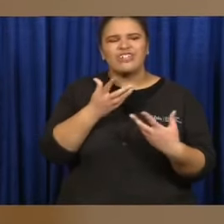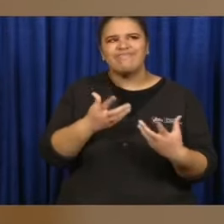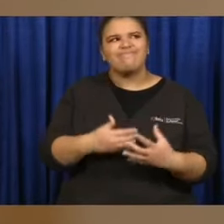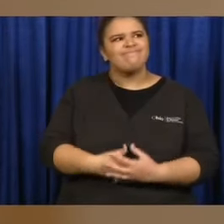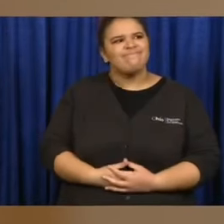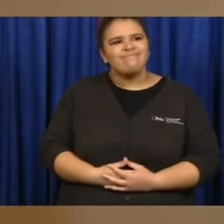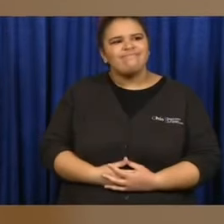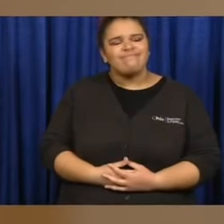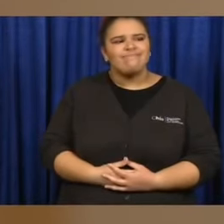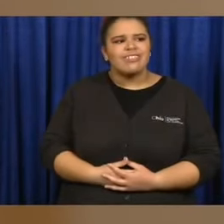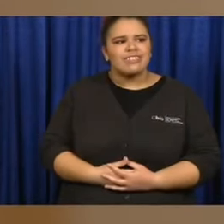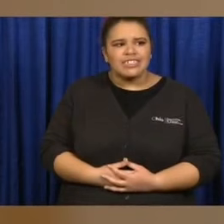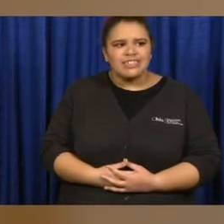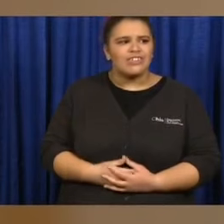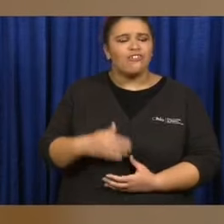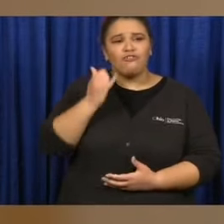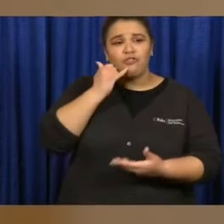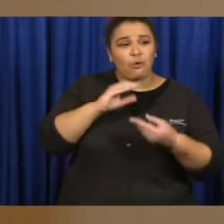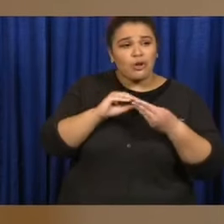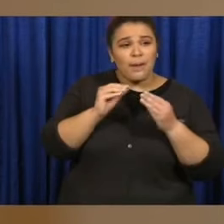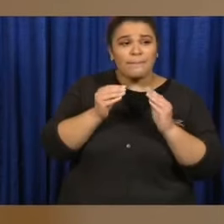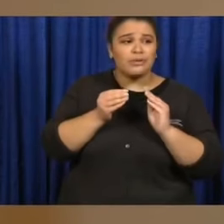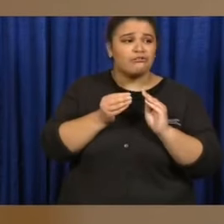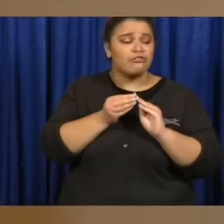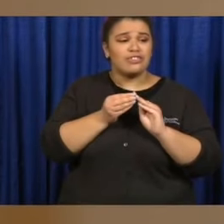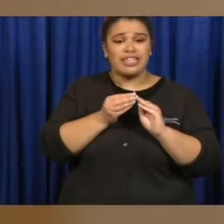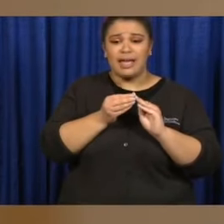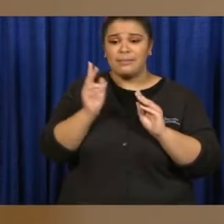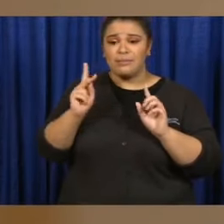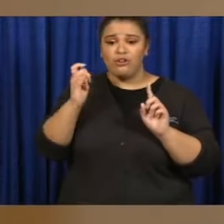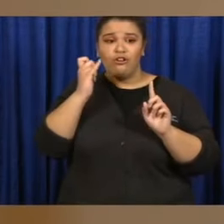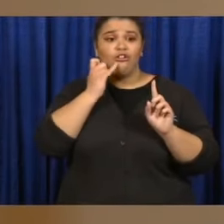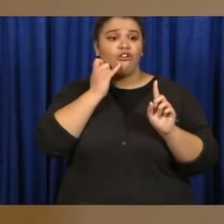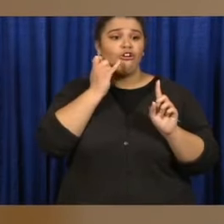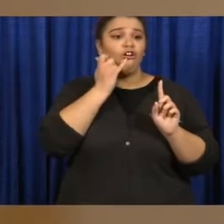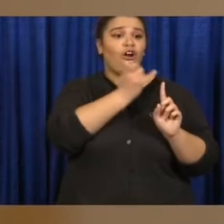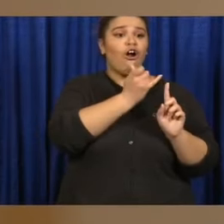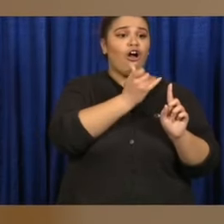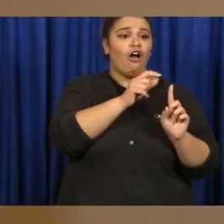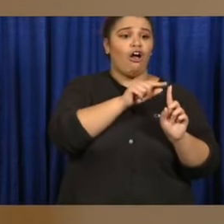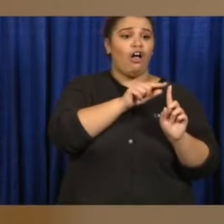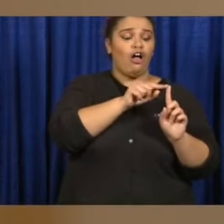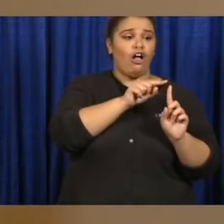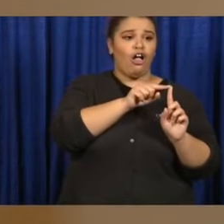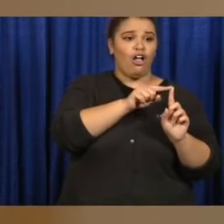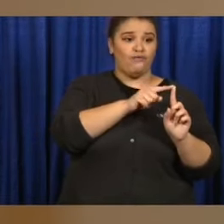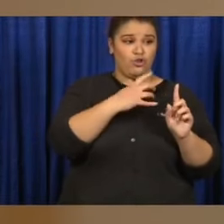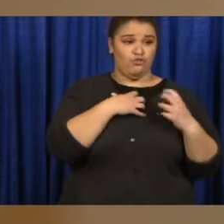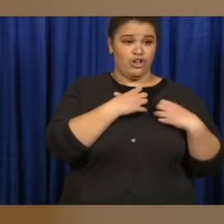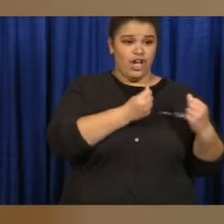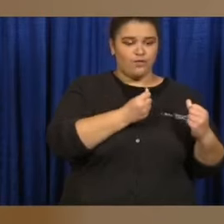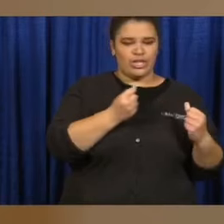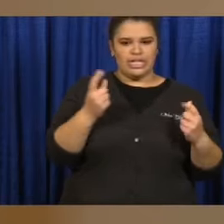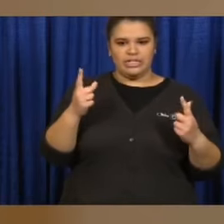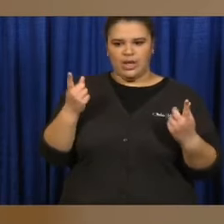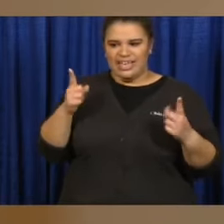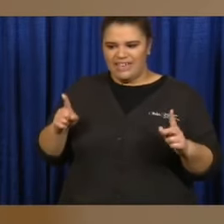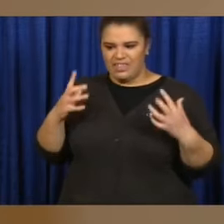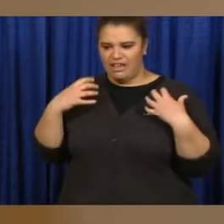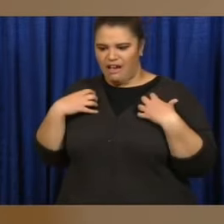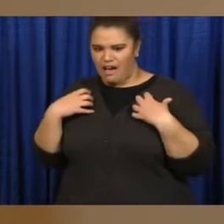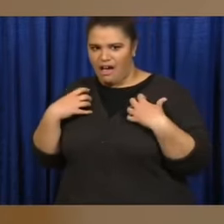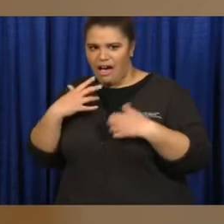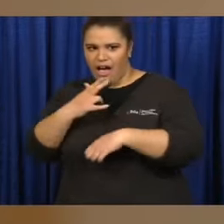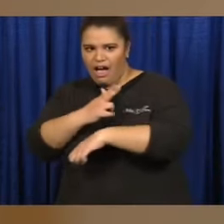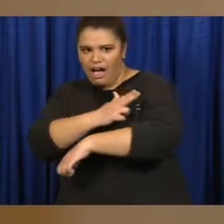recovery numbers, like just for people being hospitalized and getting out, or anything along those lines of people